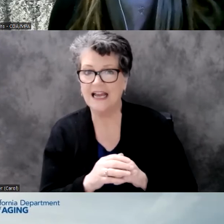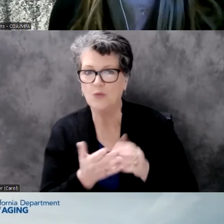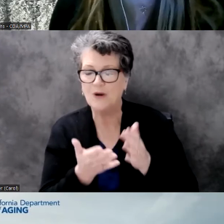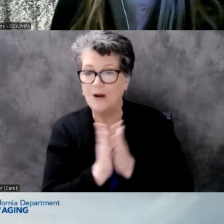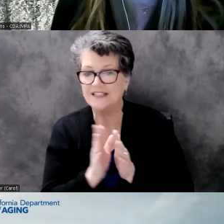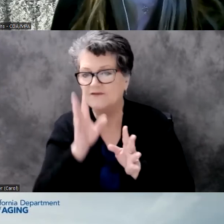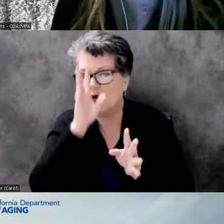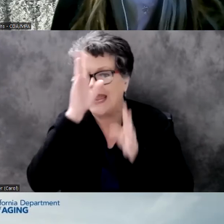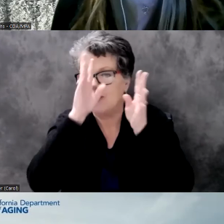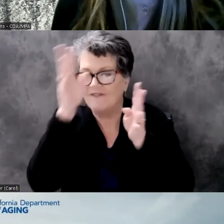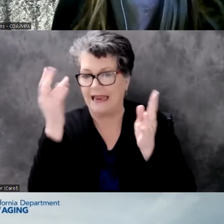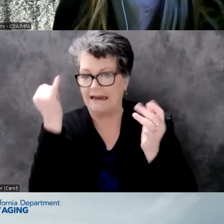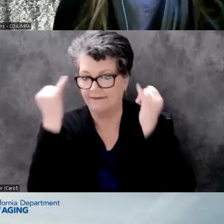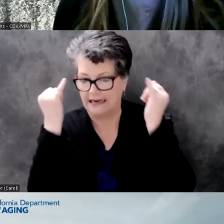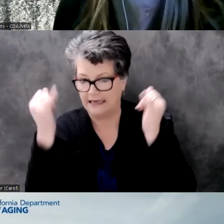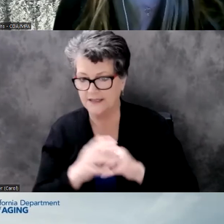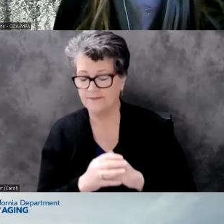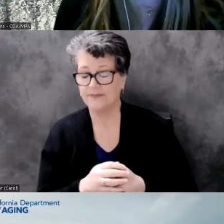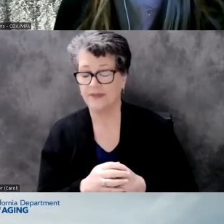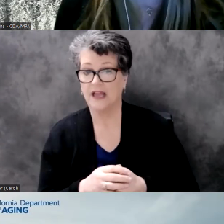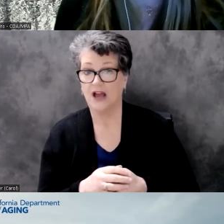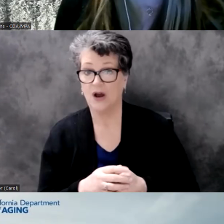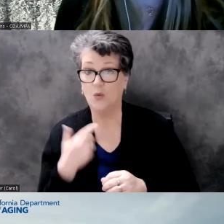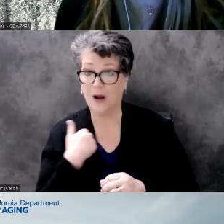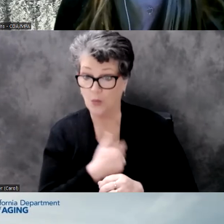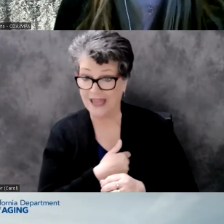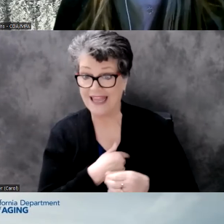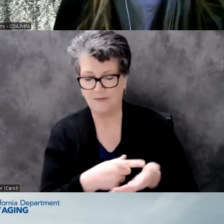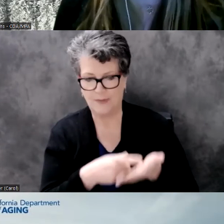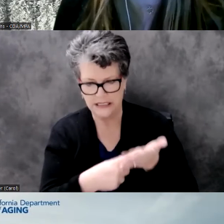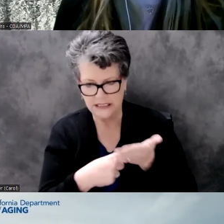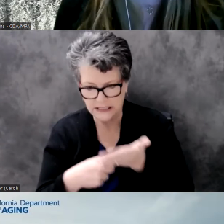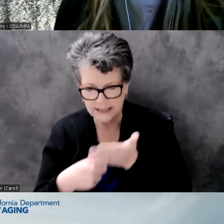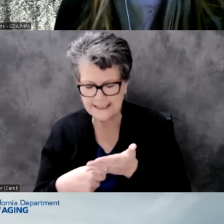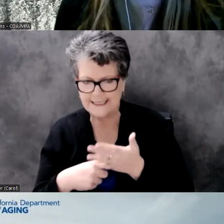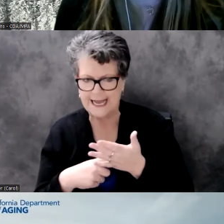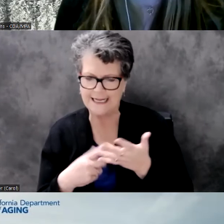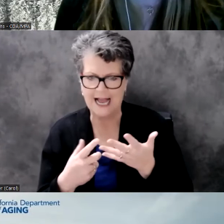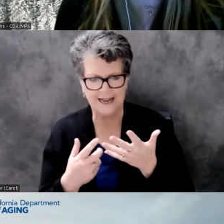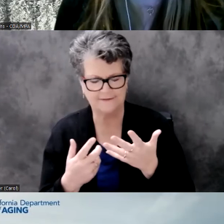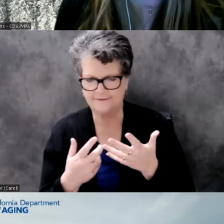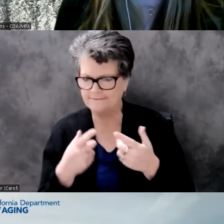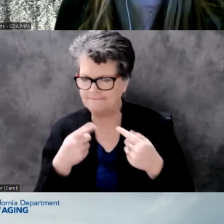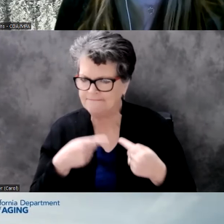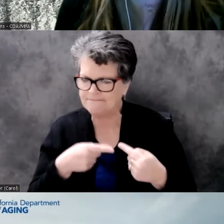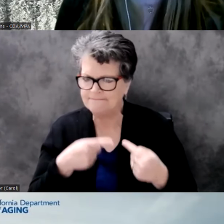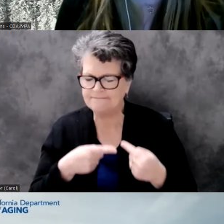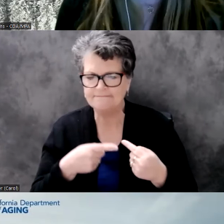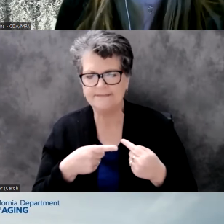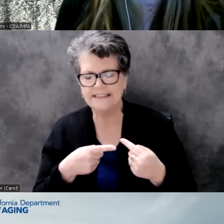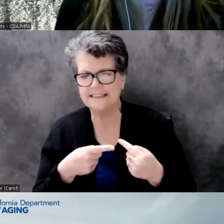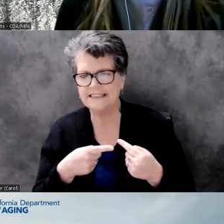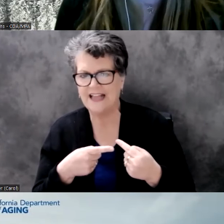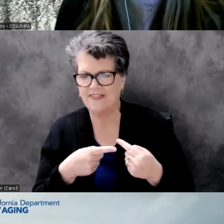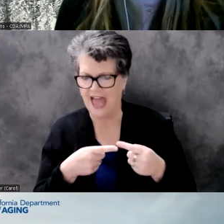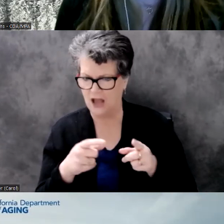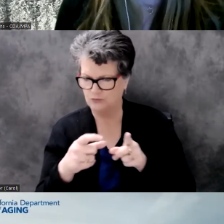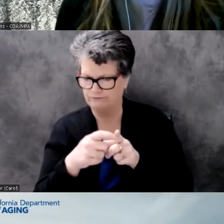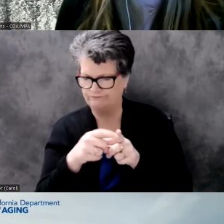ideas. And what we've been really having a discussion with and kind of grappling on this verbiage is